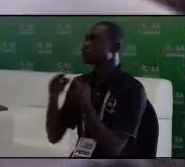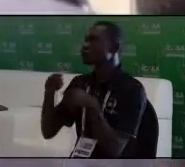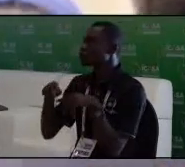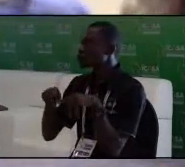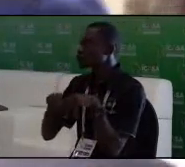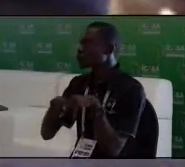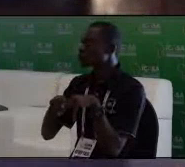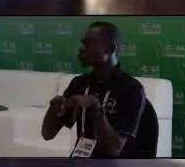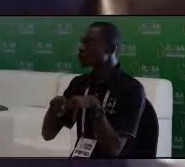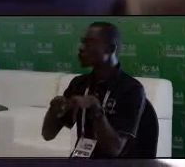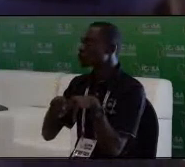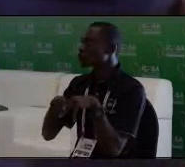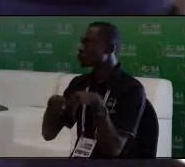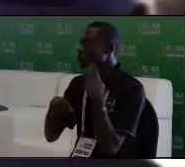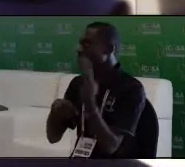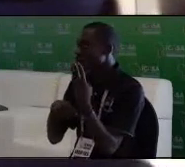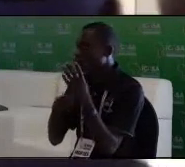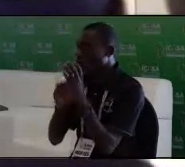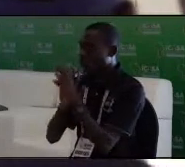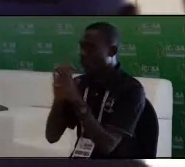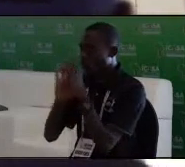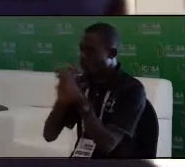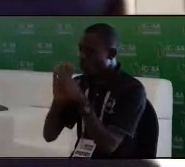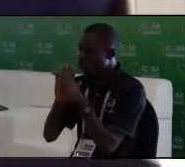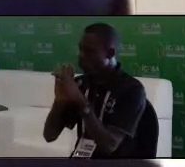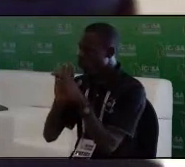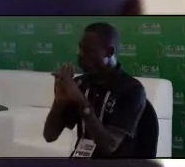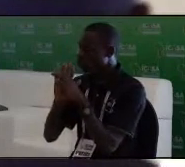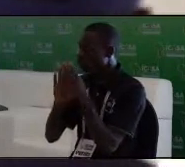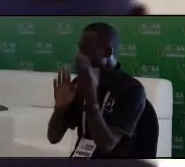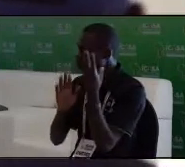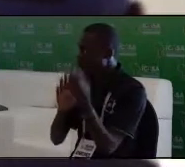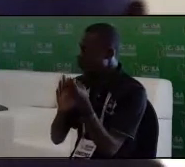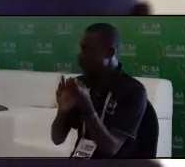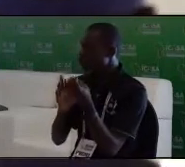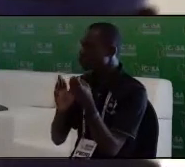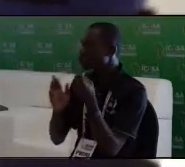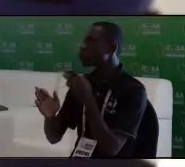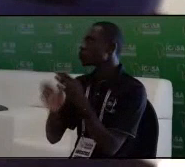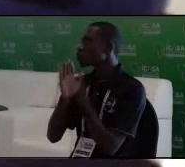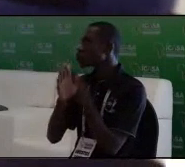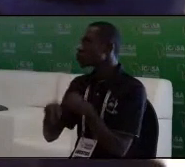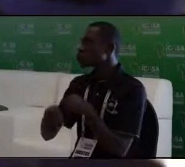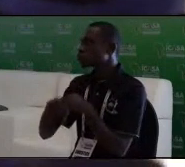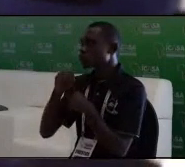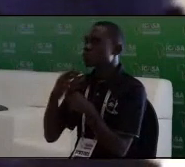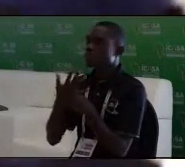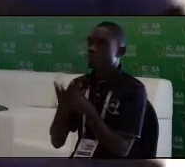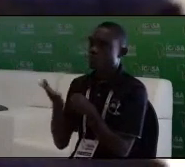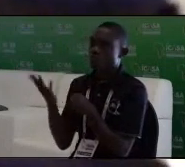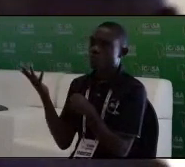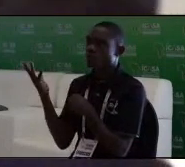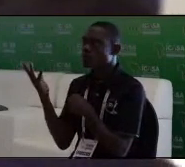HIV self-testing take off. Those 4 countries all had a lot more room to take risks and try new things with